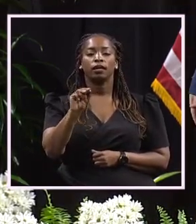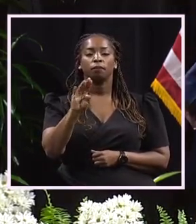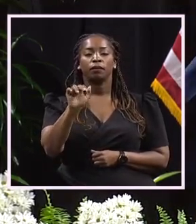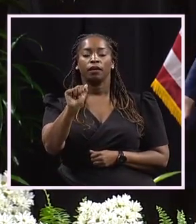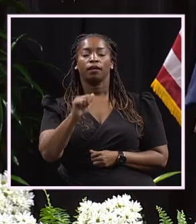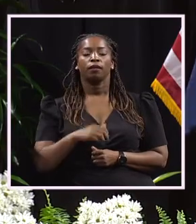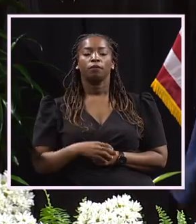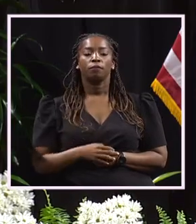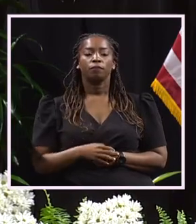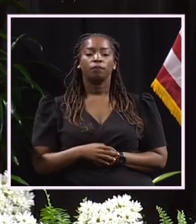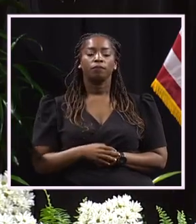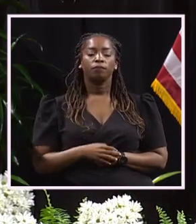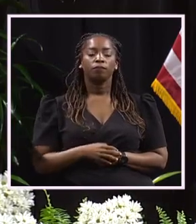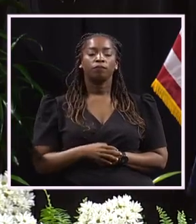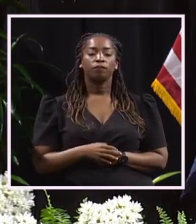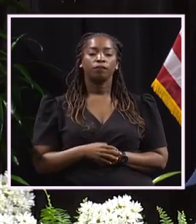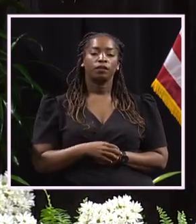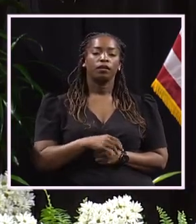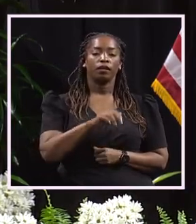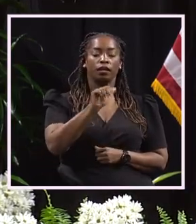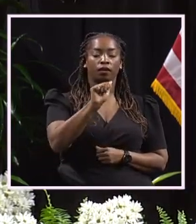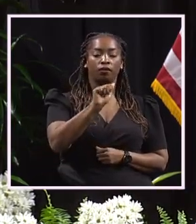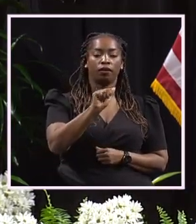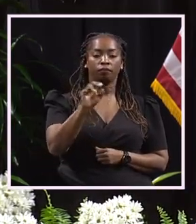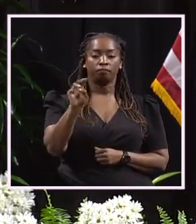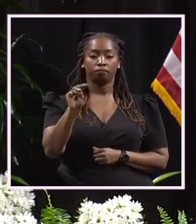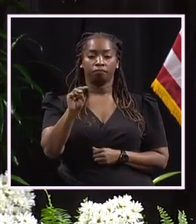Aaron Mendiola, MBA.